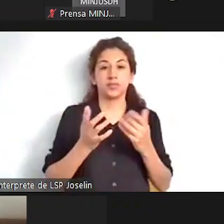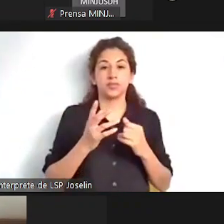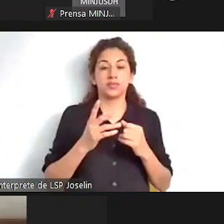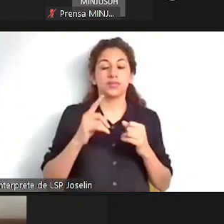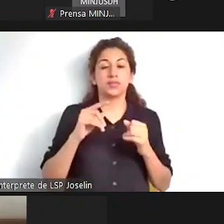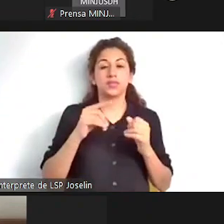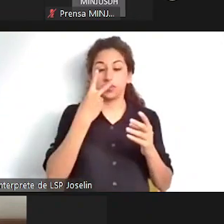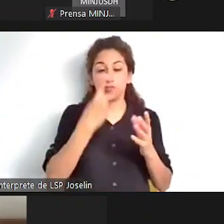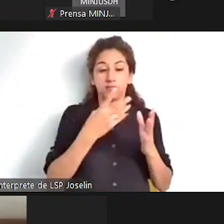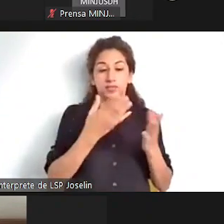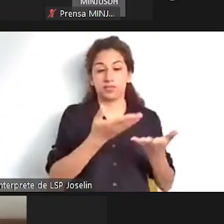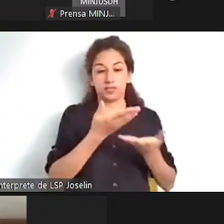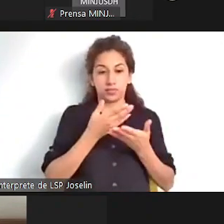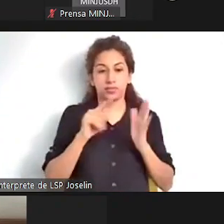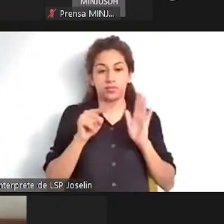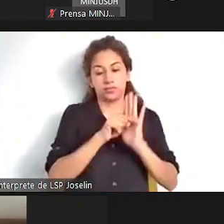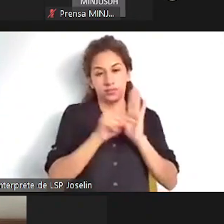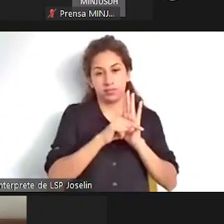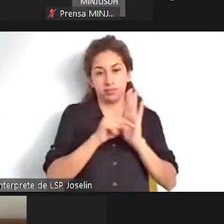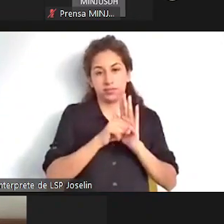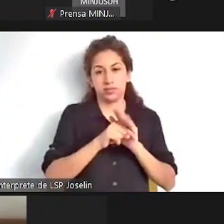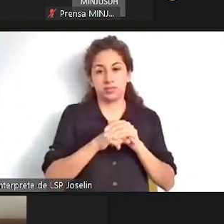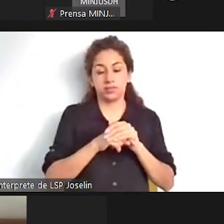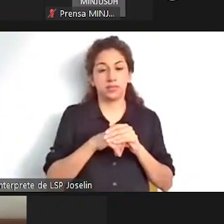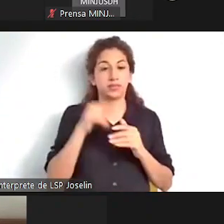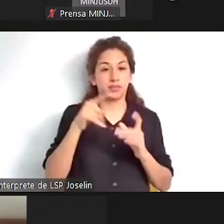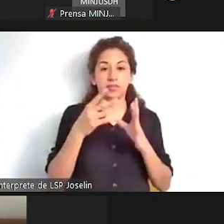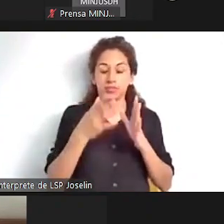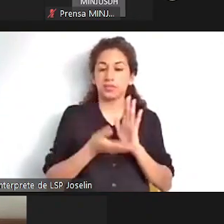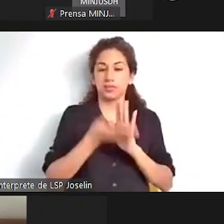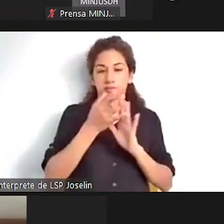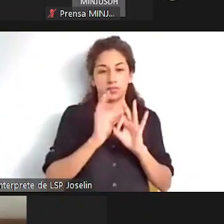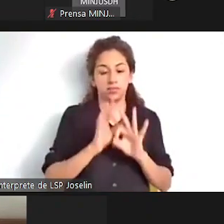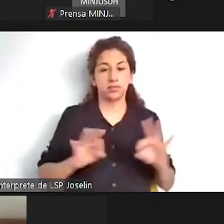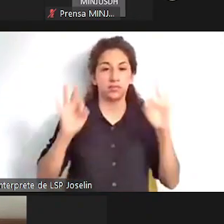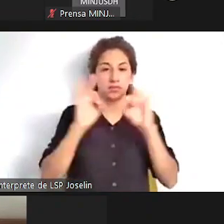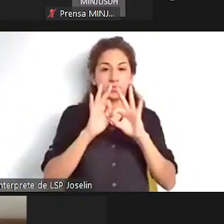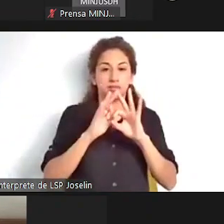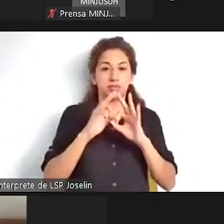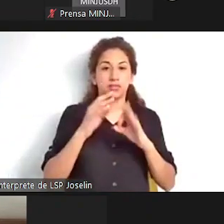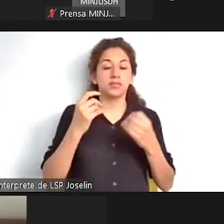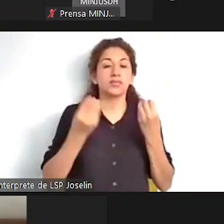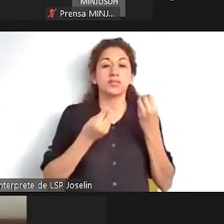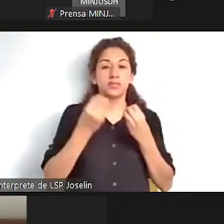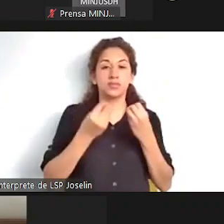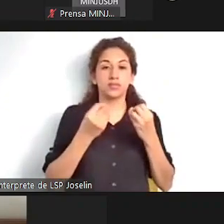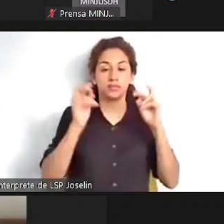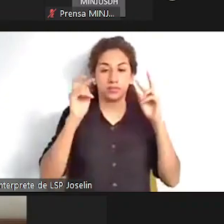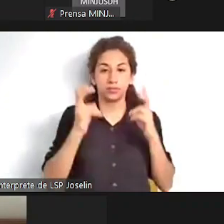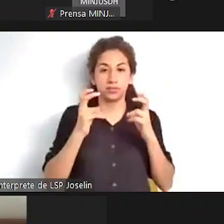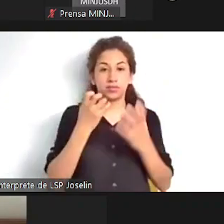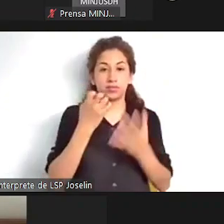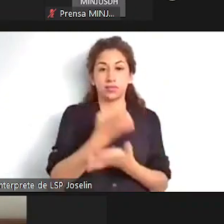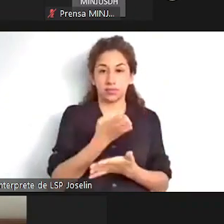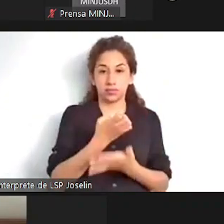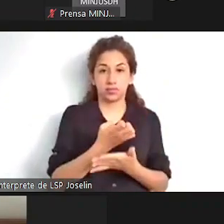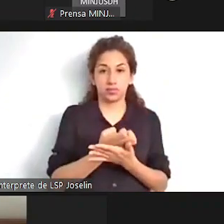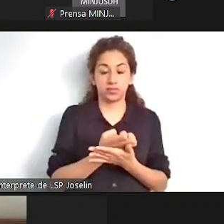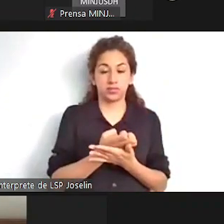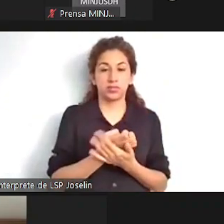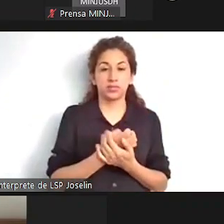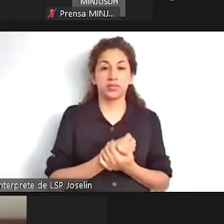in very dynamic sectors of your economy such as agri business or non-traditional exports